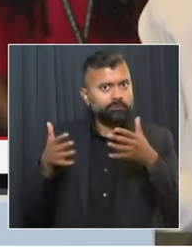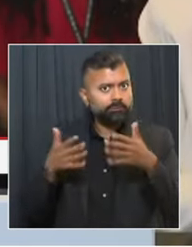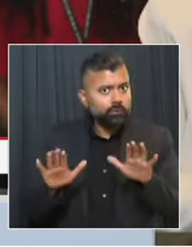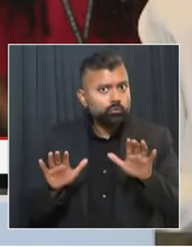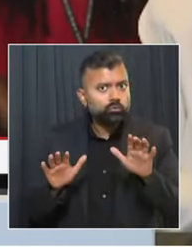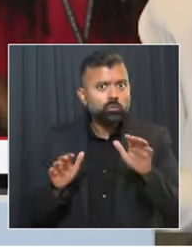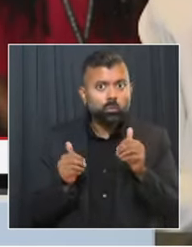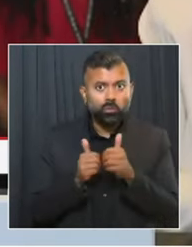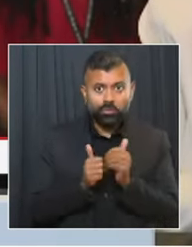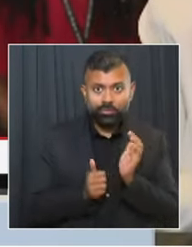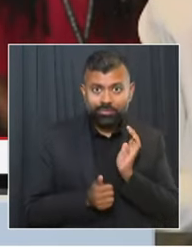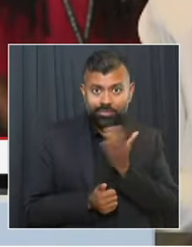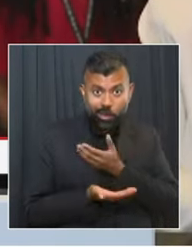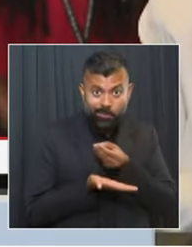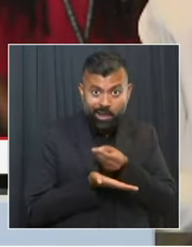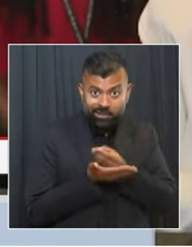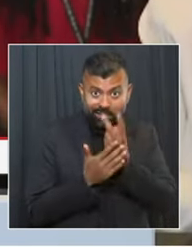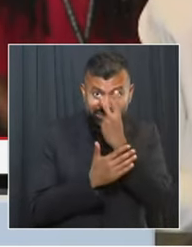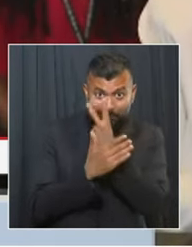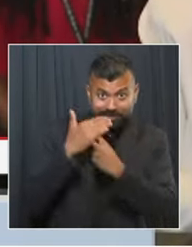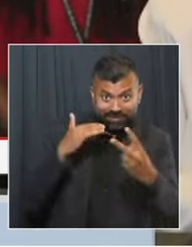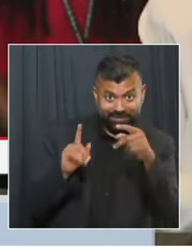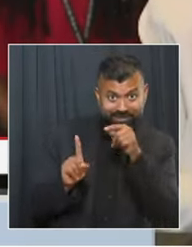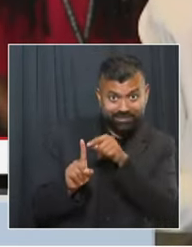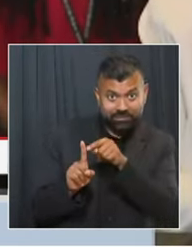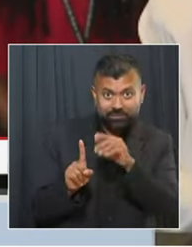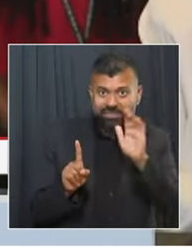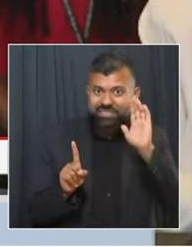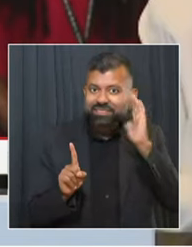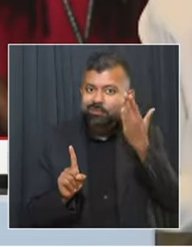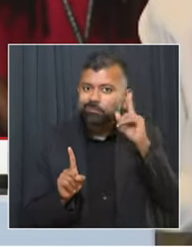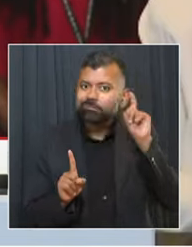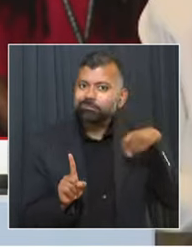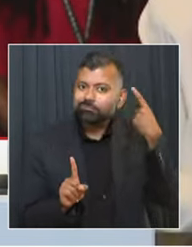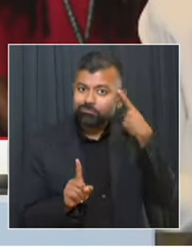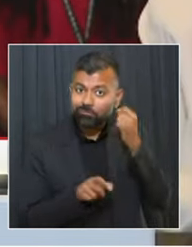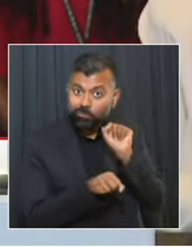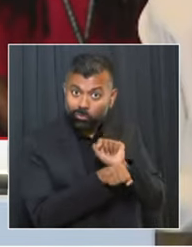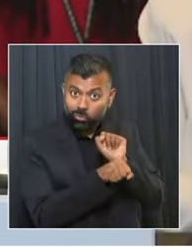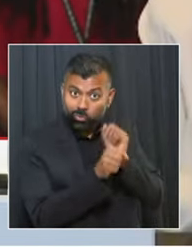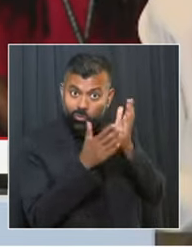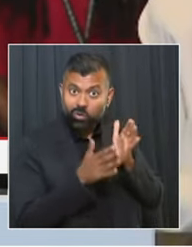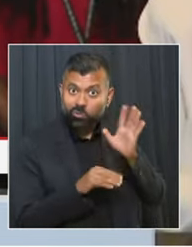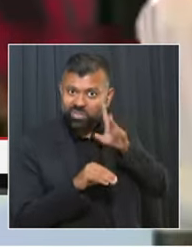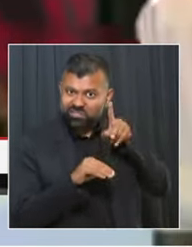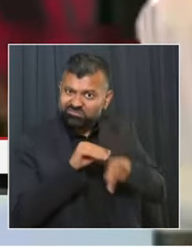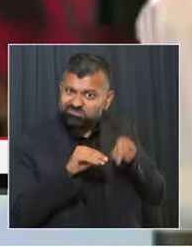has forecast that federal job changes could lead to